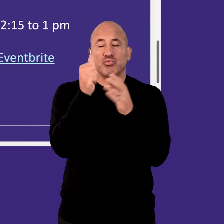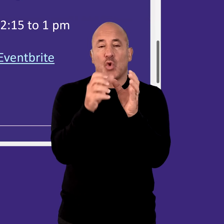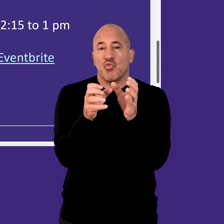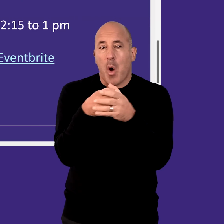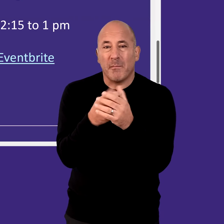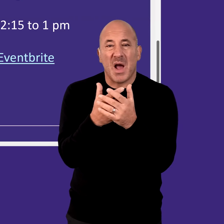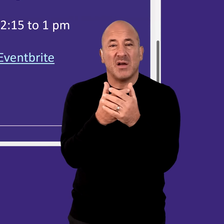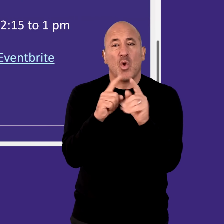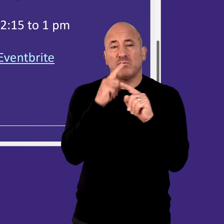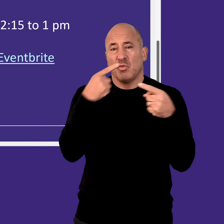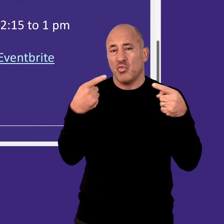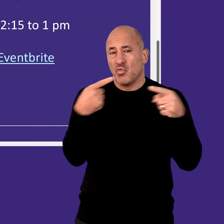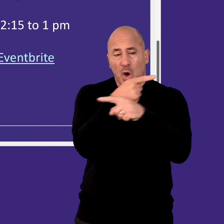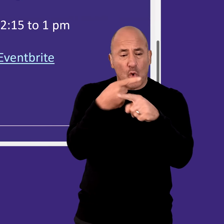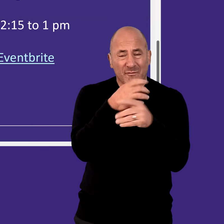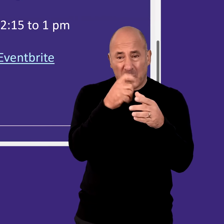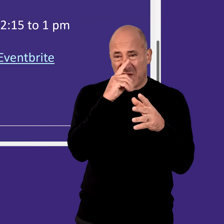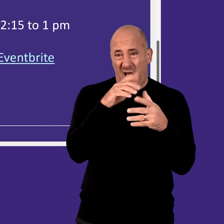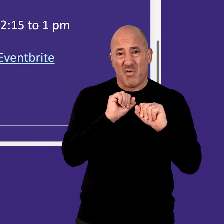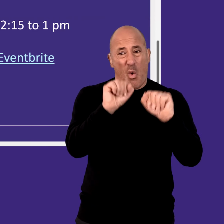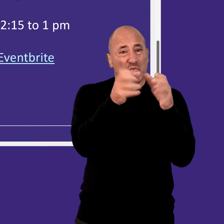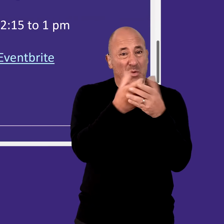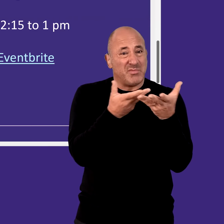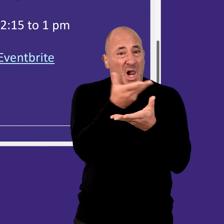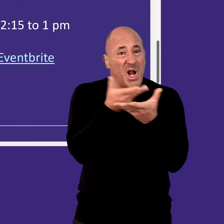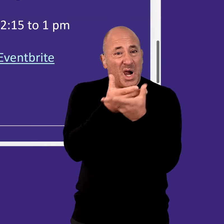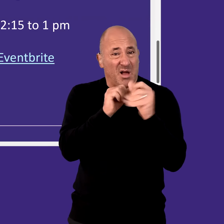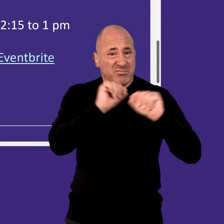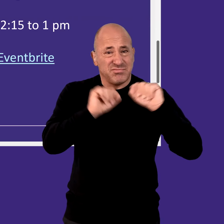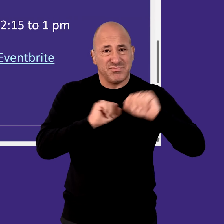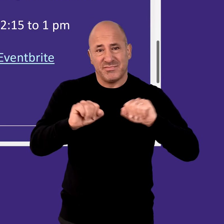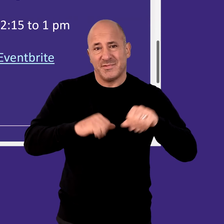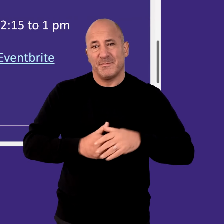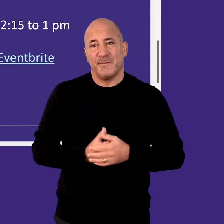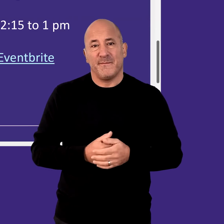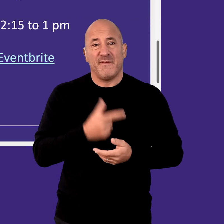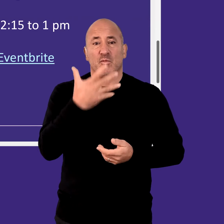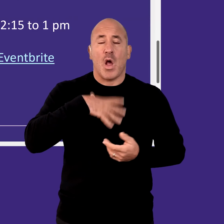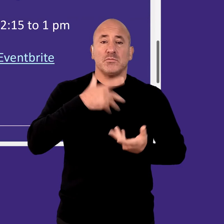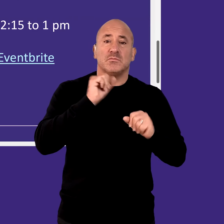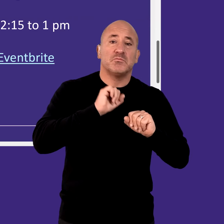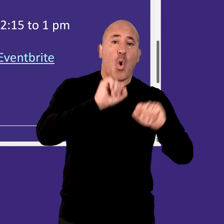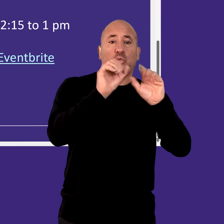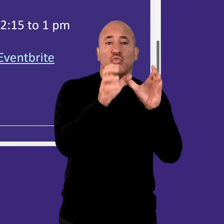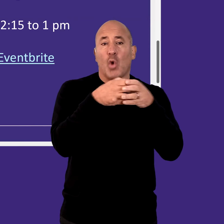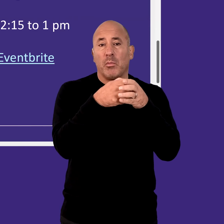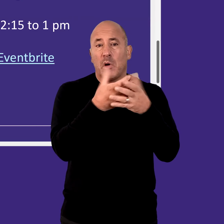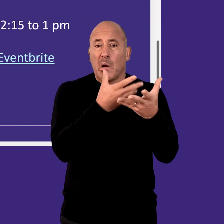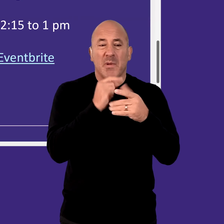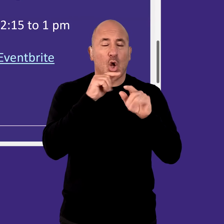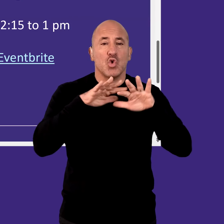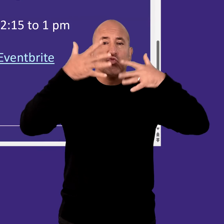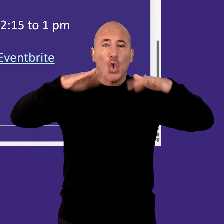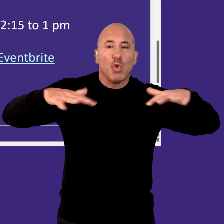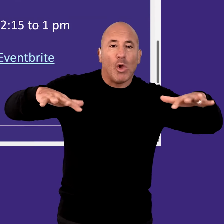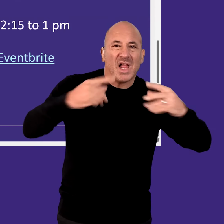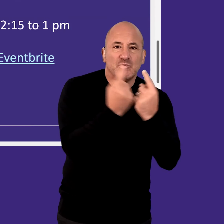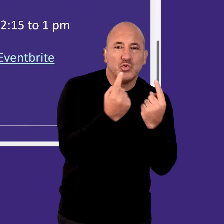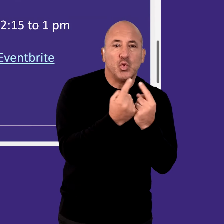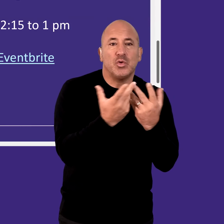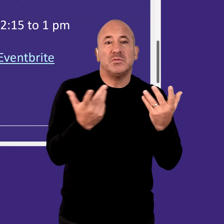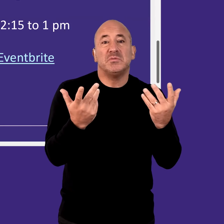groups for CPPs, for LSEPs, for cultural compacts, but also crossover groups. If people want to set up their own groups to